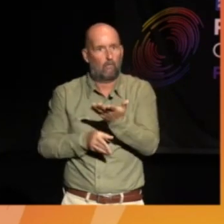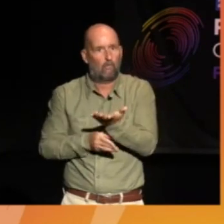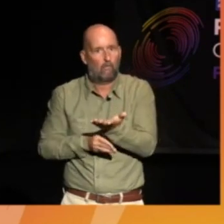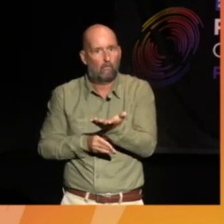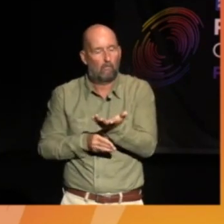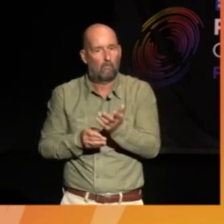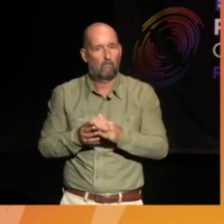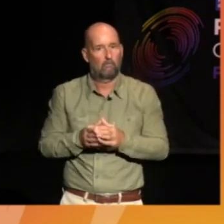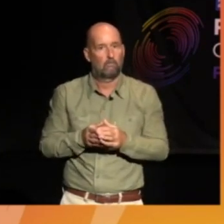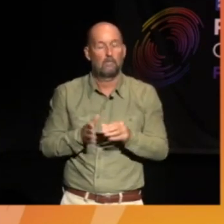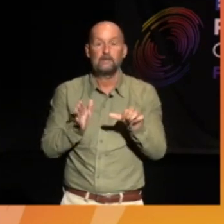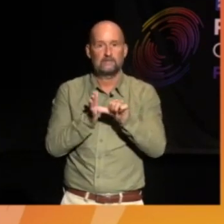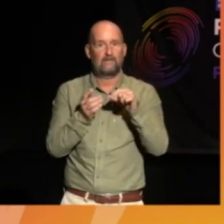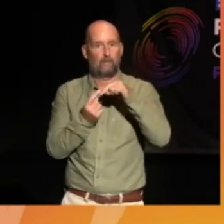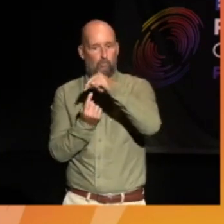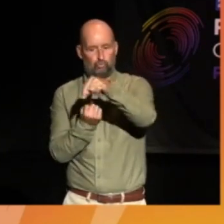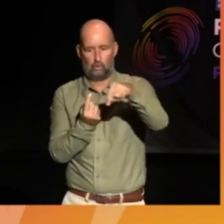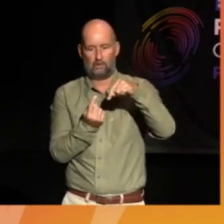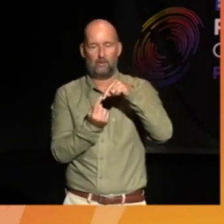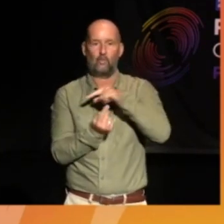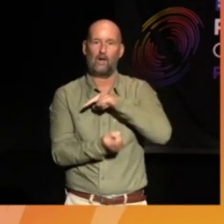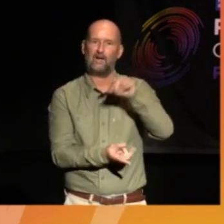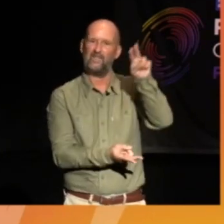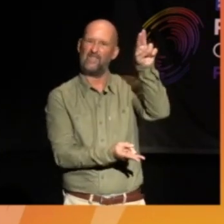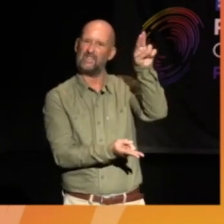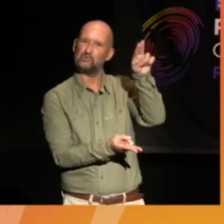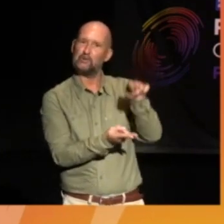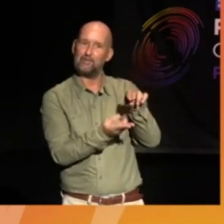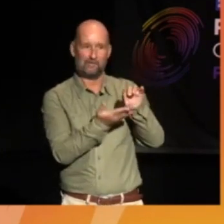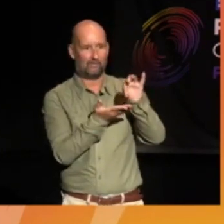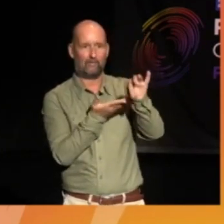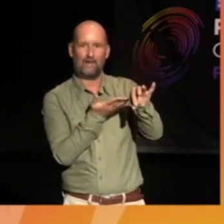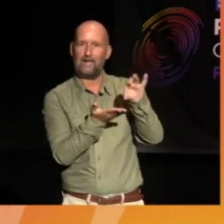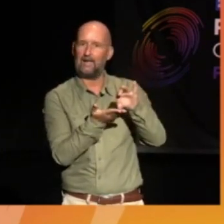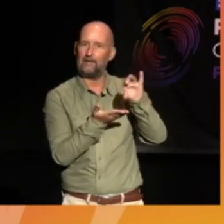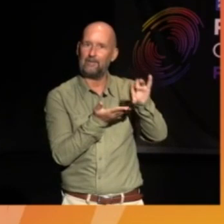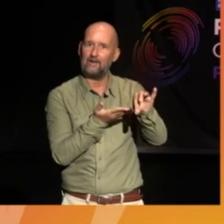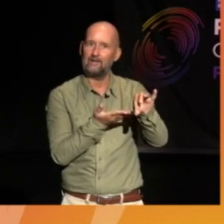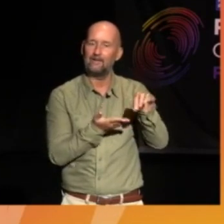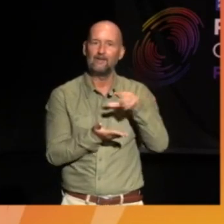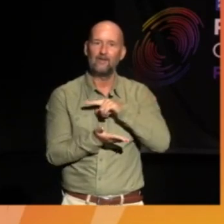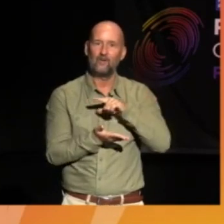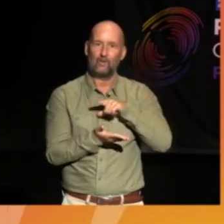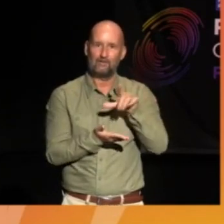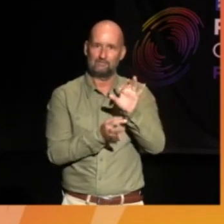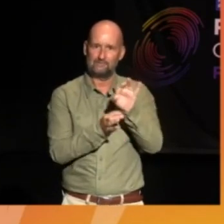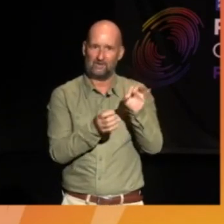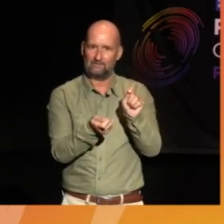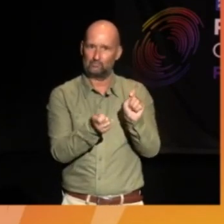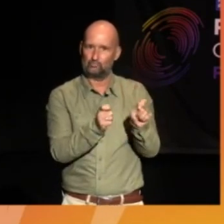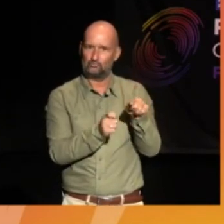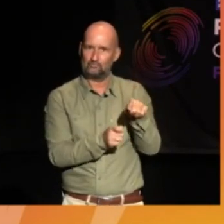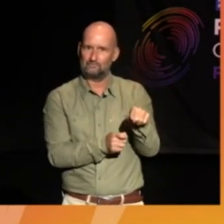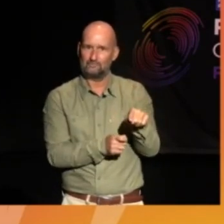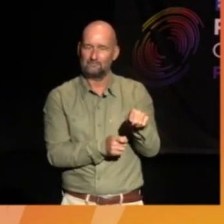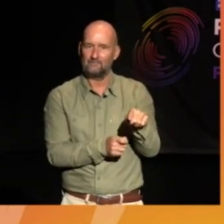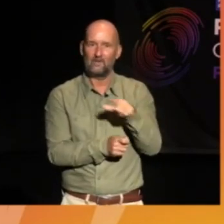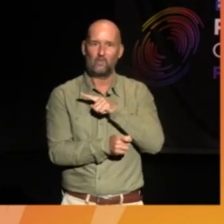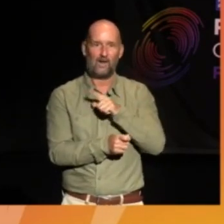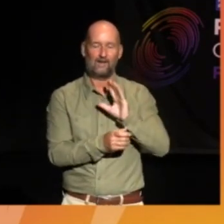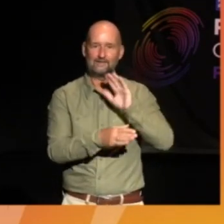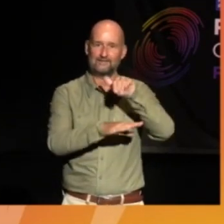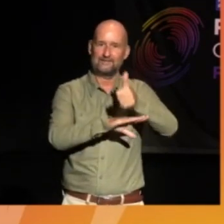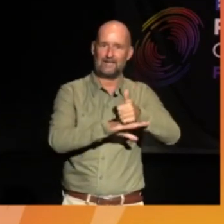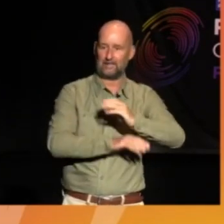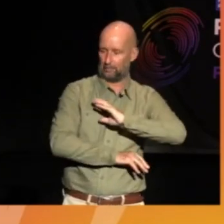vicious circle. And since children are the cheapest source of labor, children do not challenge, they do not form the unions and